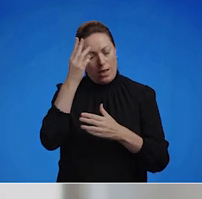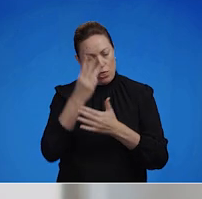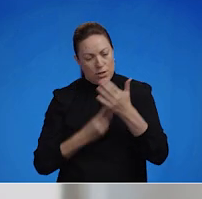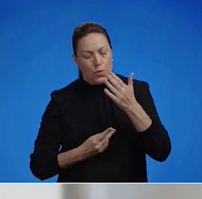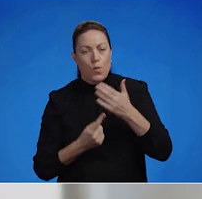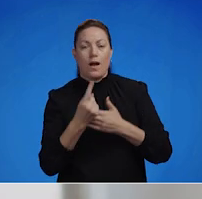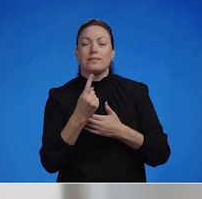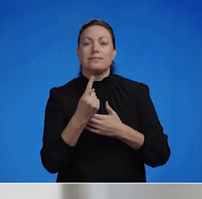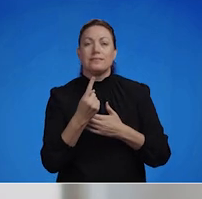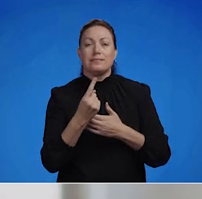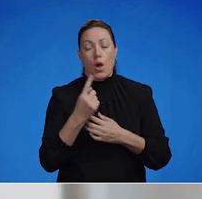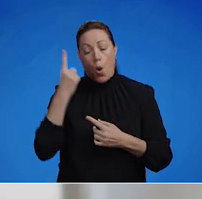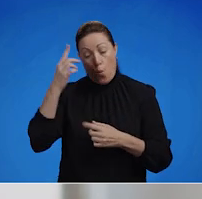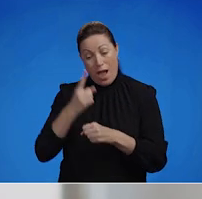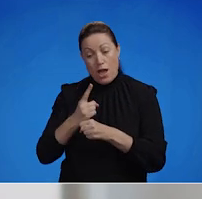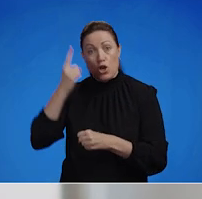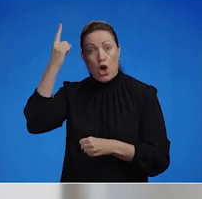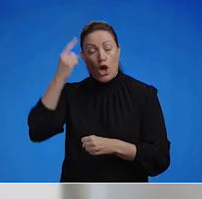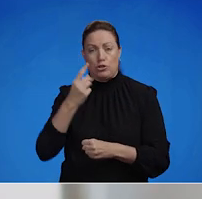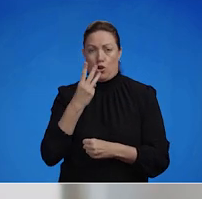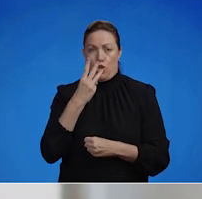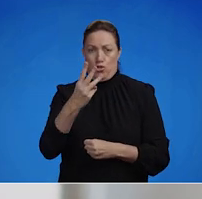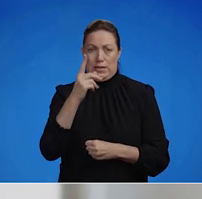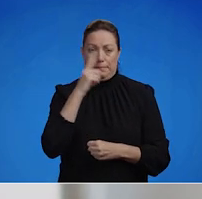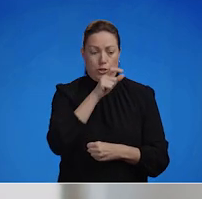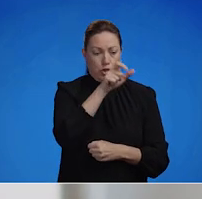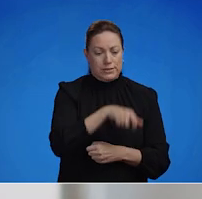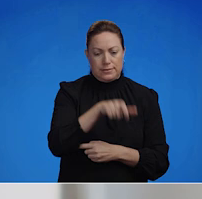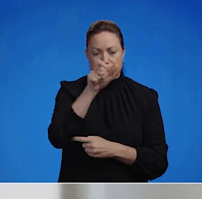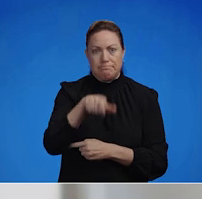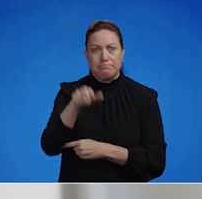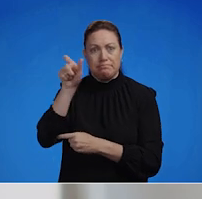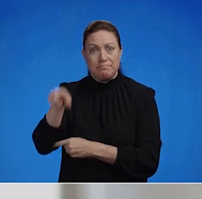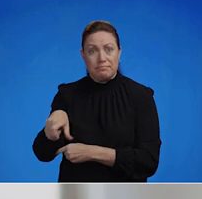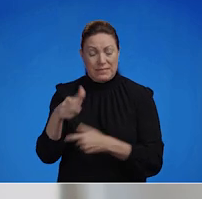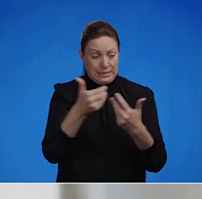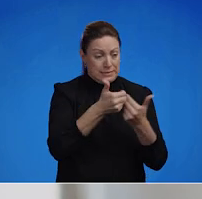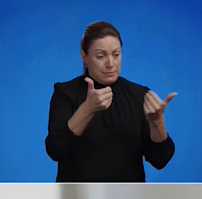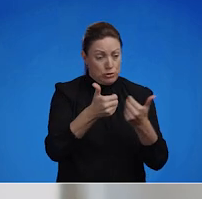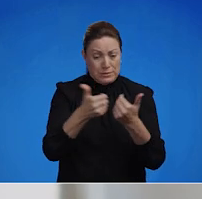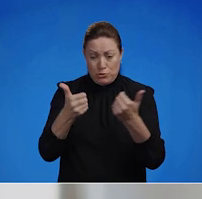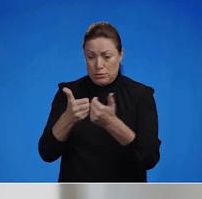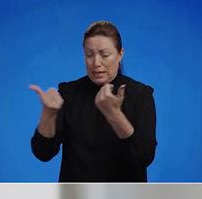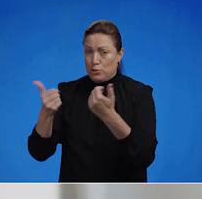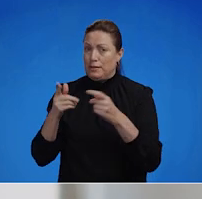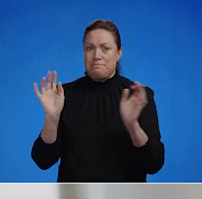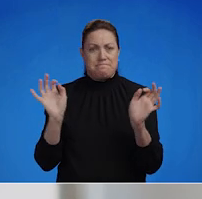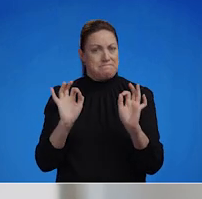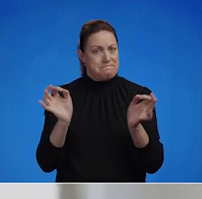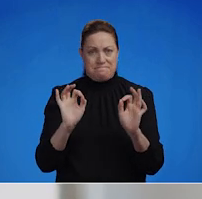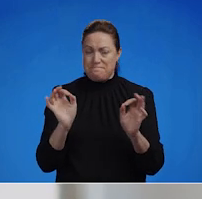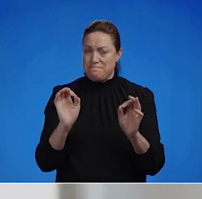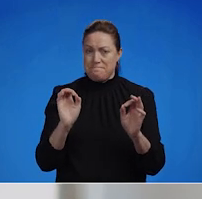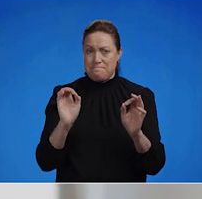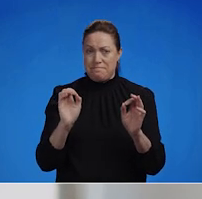one God, three persons. Not three separate gods, not one God who appears to us in three